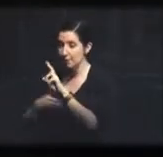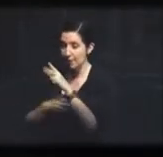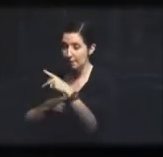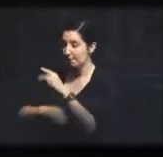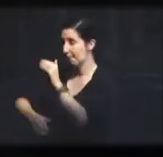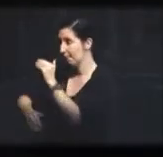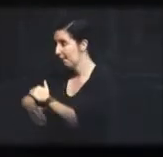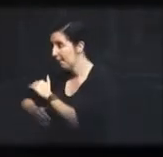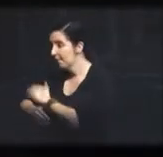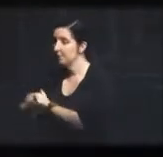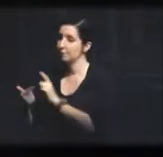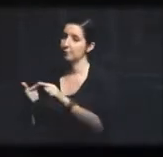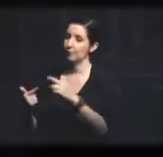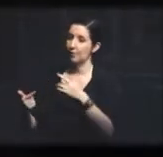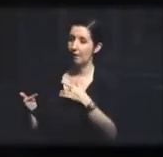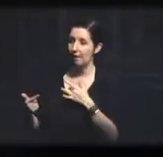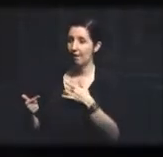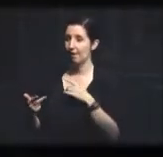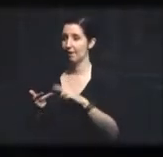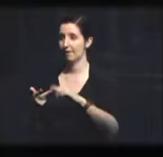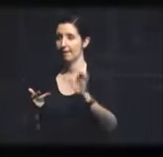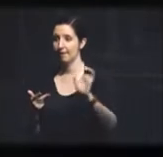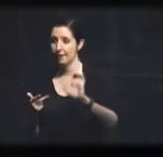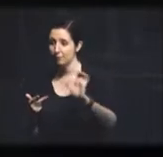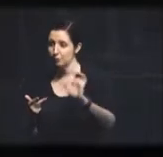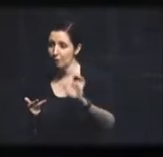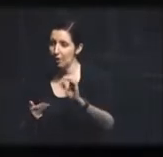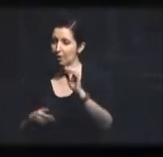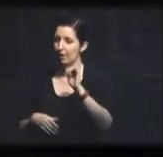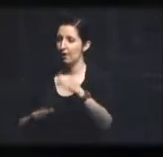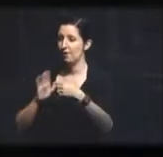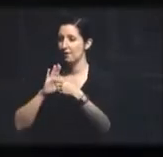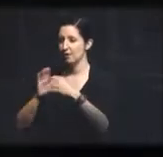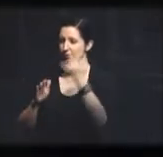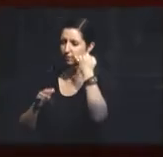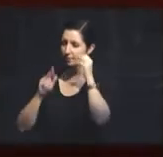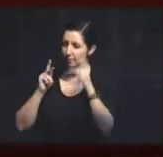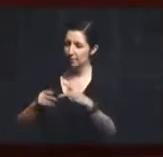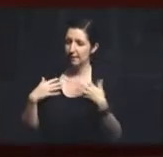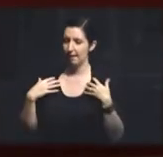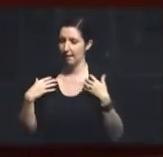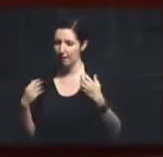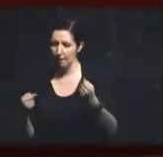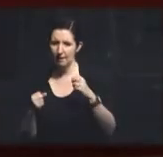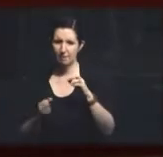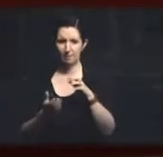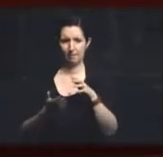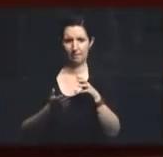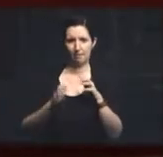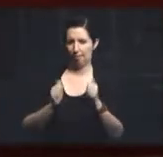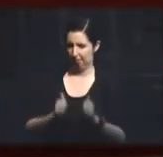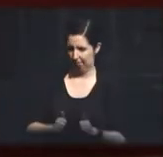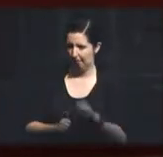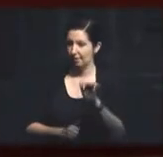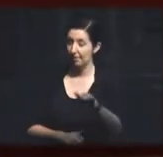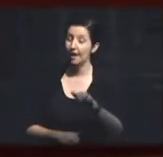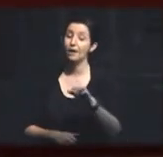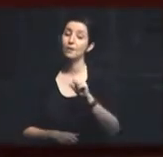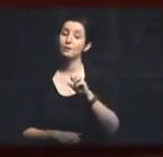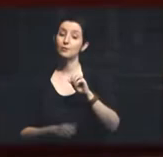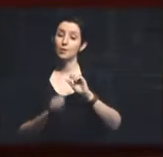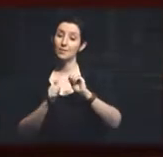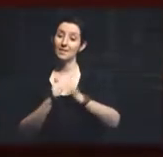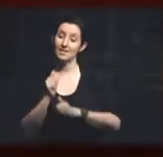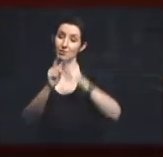cholesterol numbers, and those are biomarkers for how healthy a person is. And these are markers,